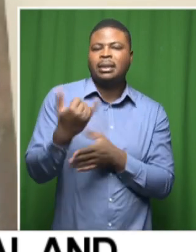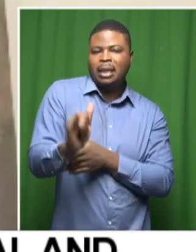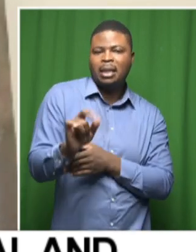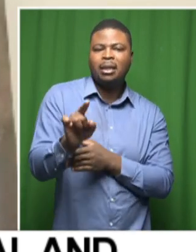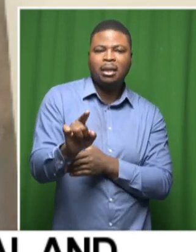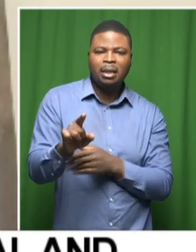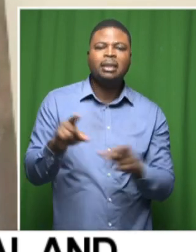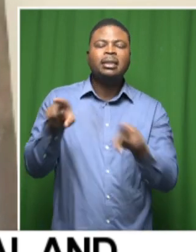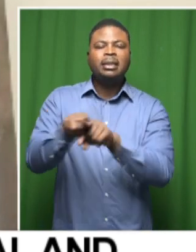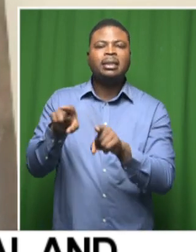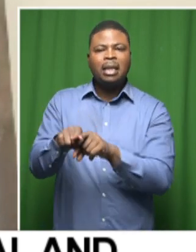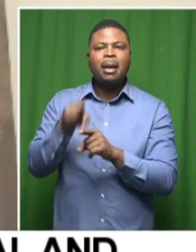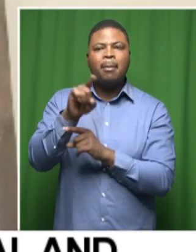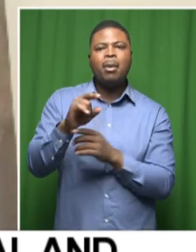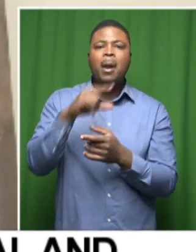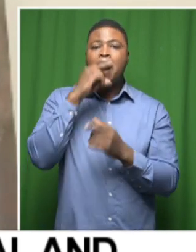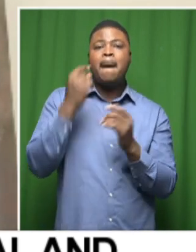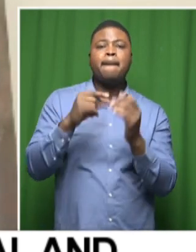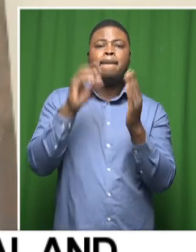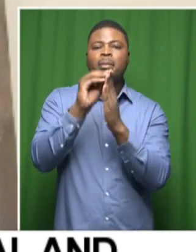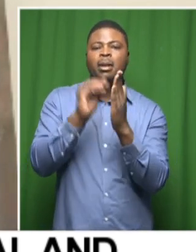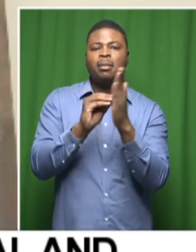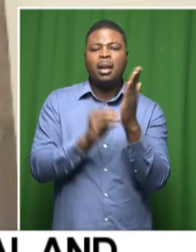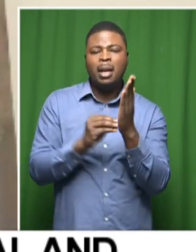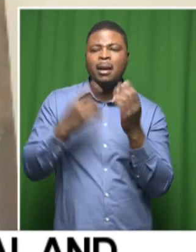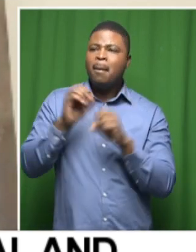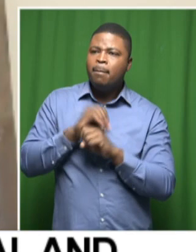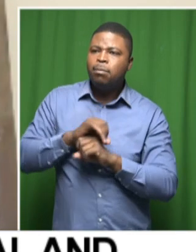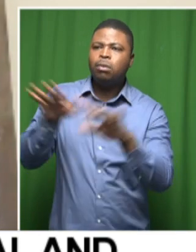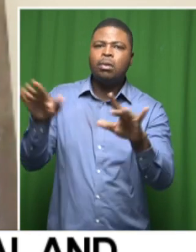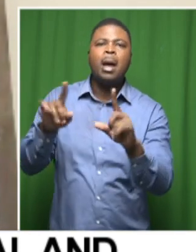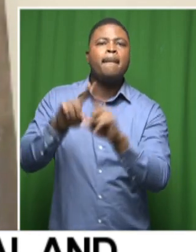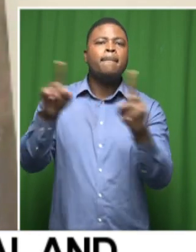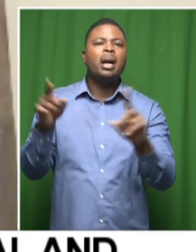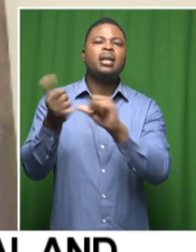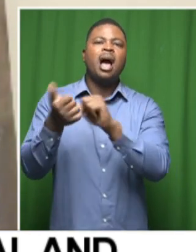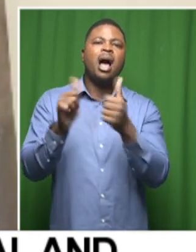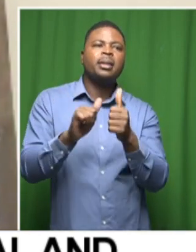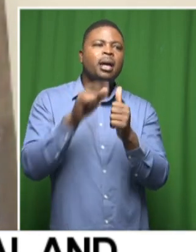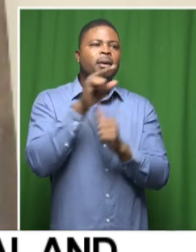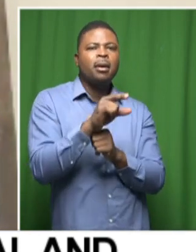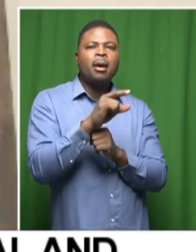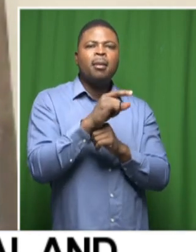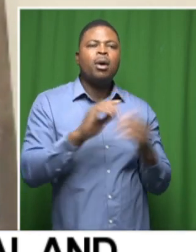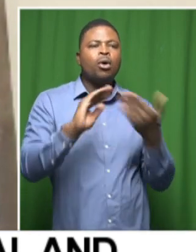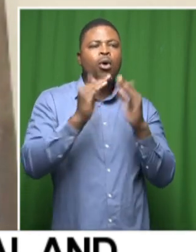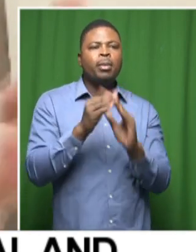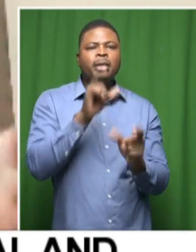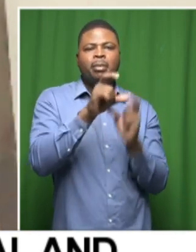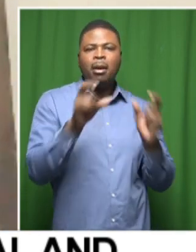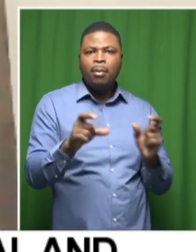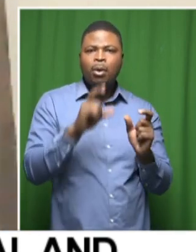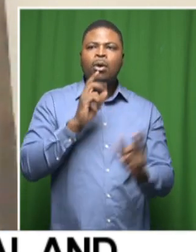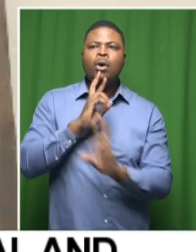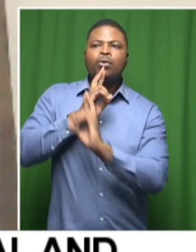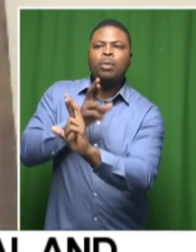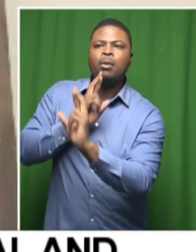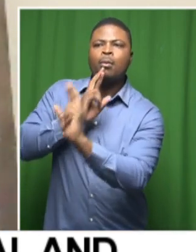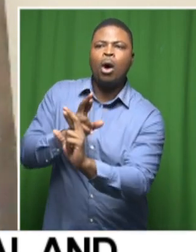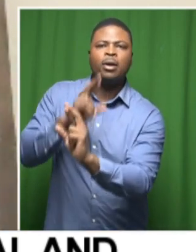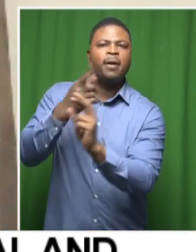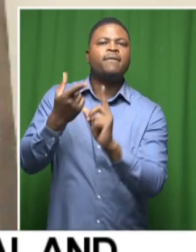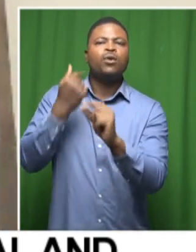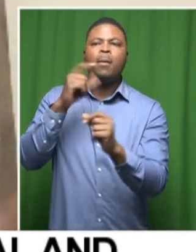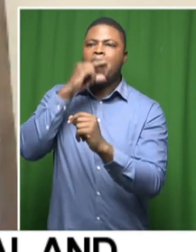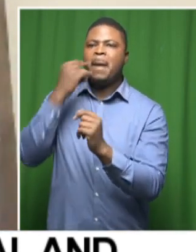publication of the curriculum list is published, there's no response from any other parts of society to say, in collaboration with the government, this is then the